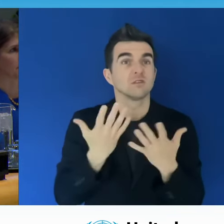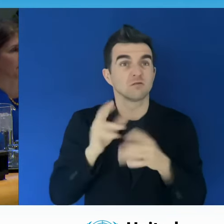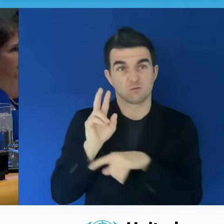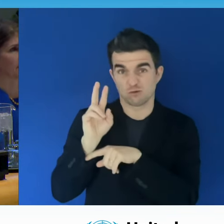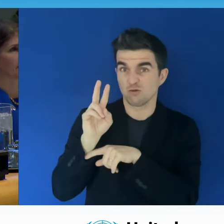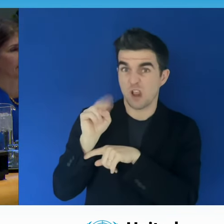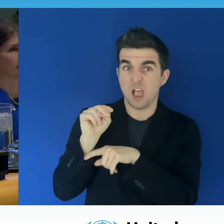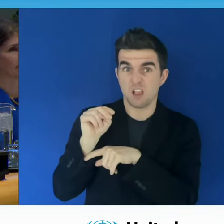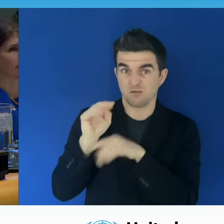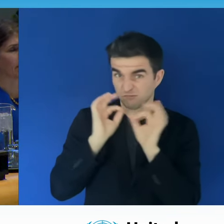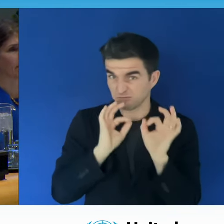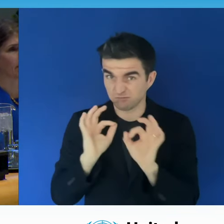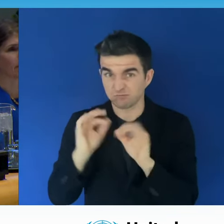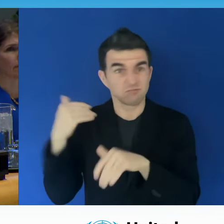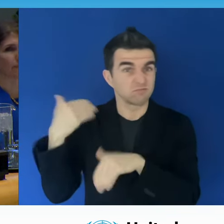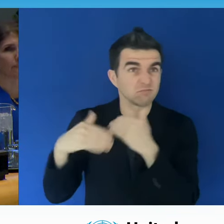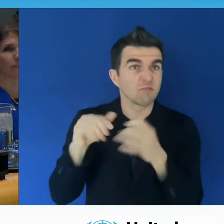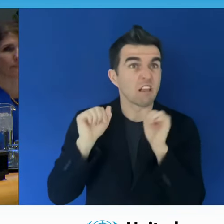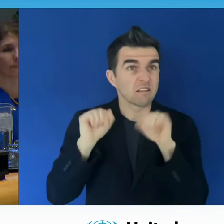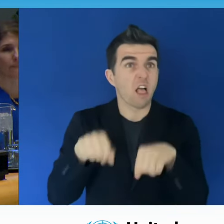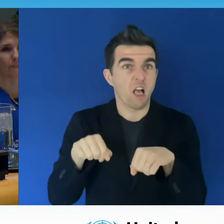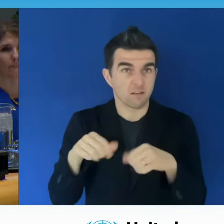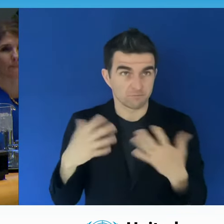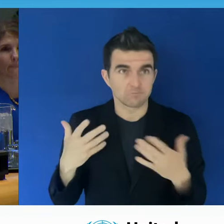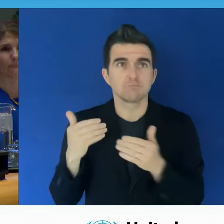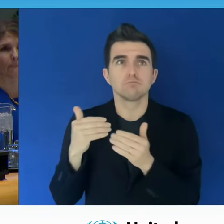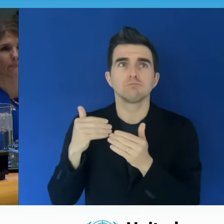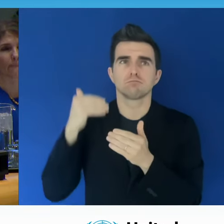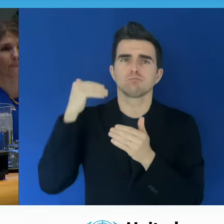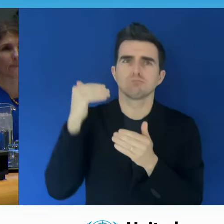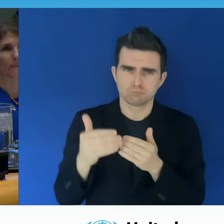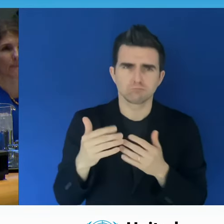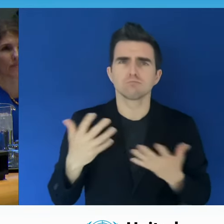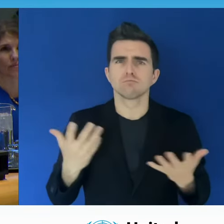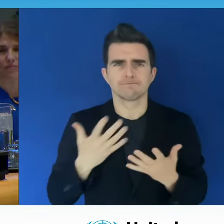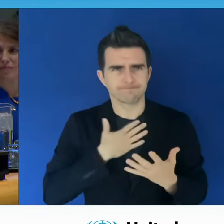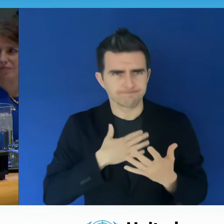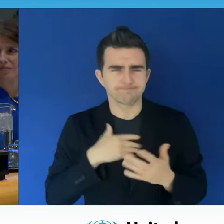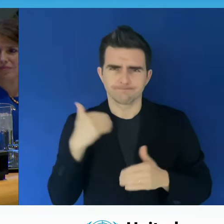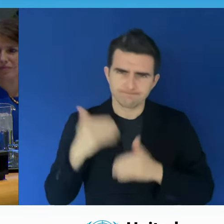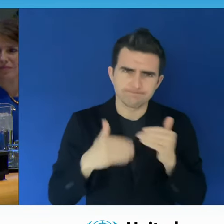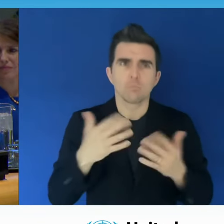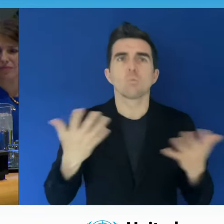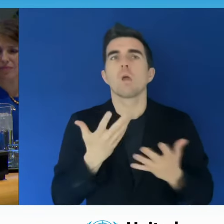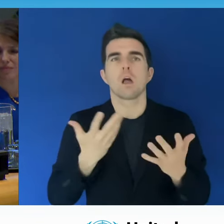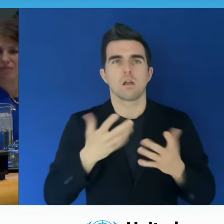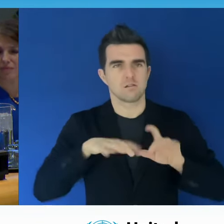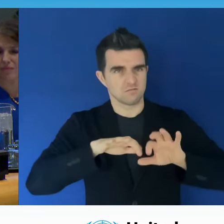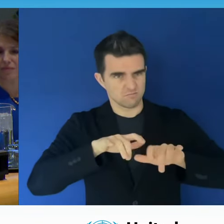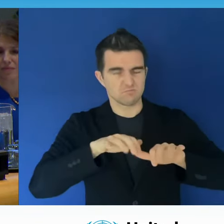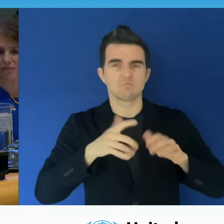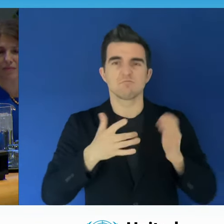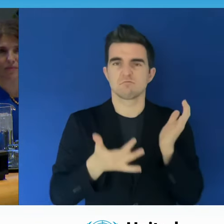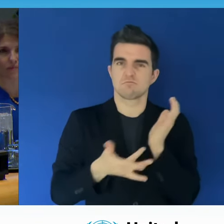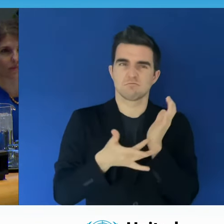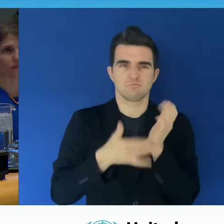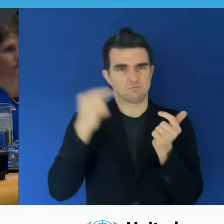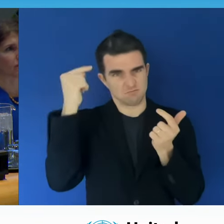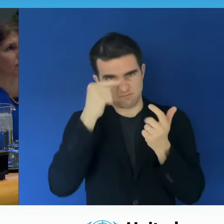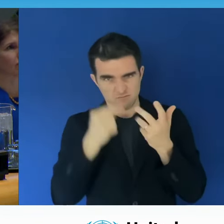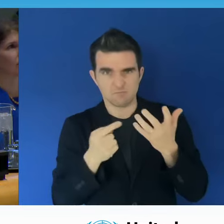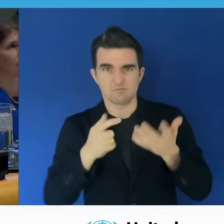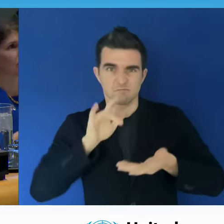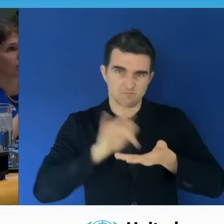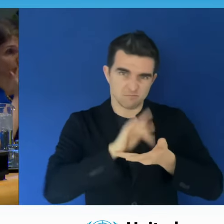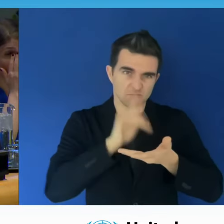including education and jobs for young people. A world where children and young people are protected online, benefit